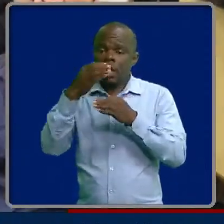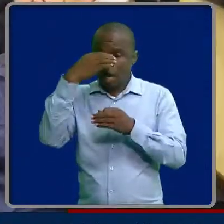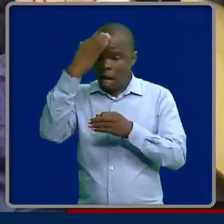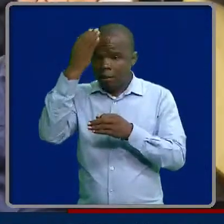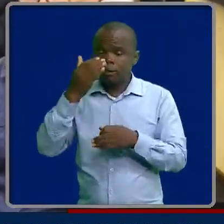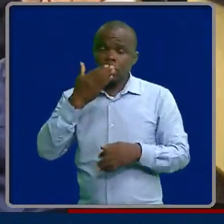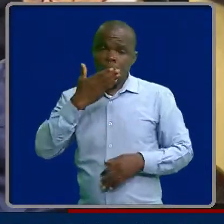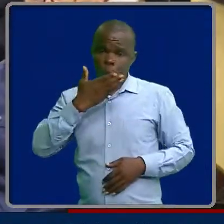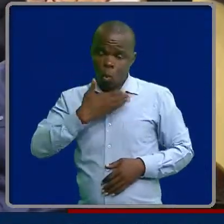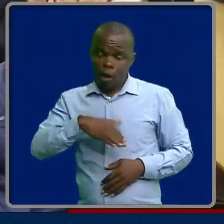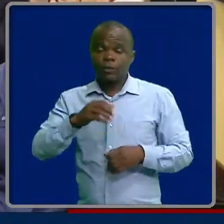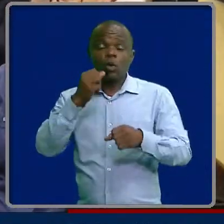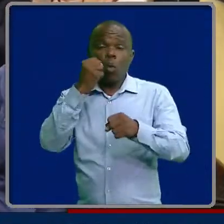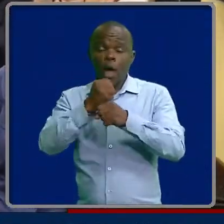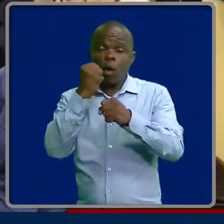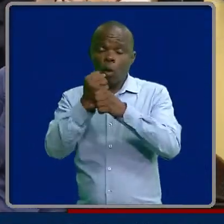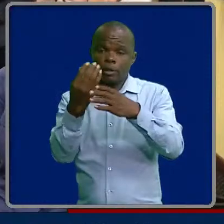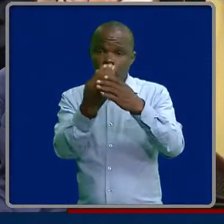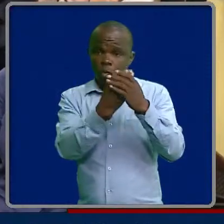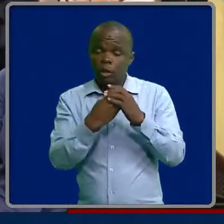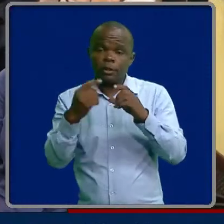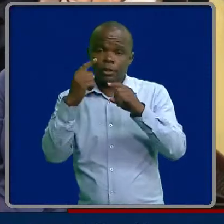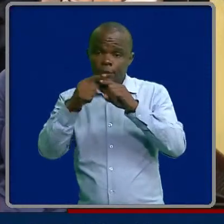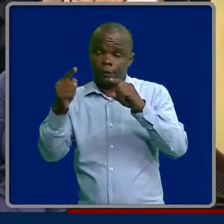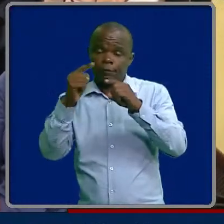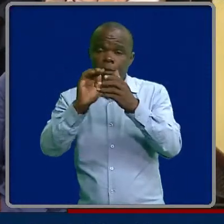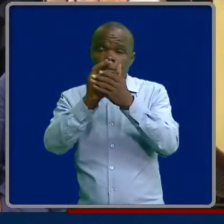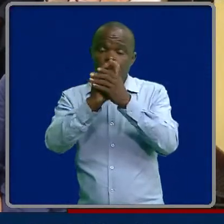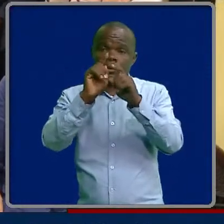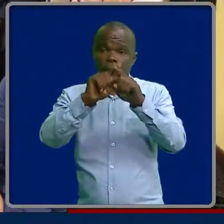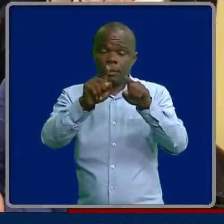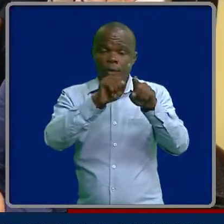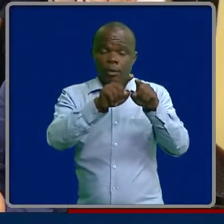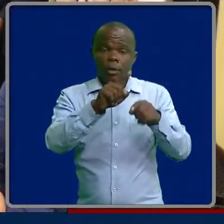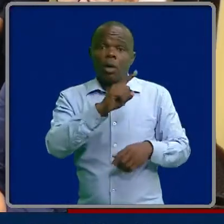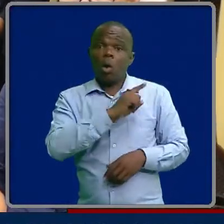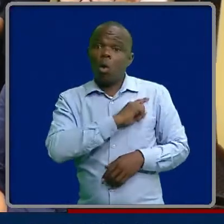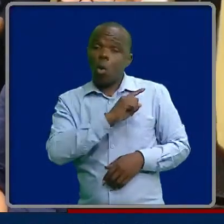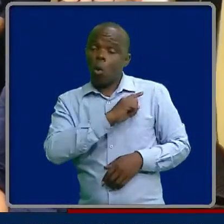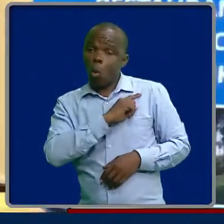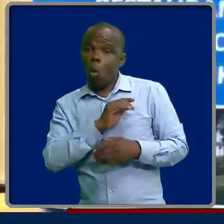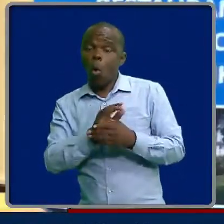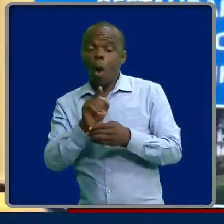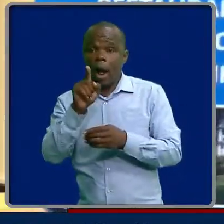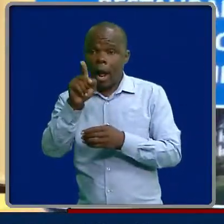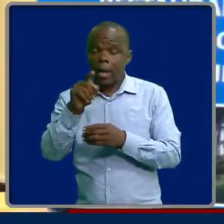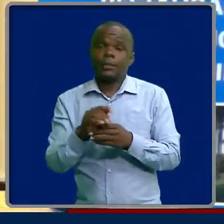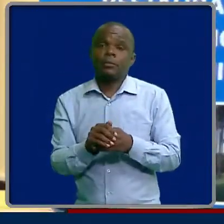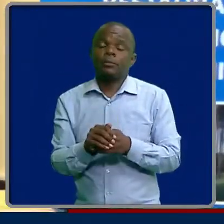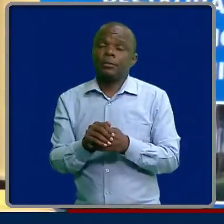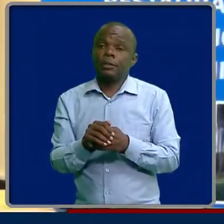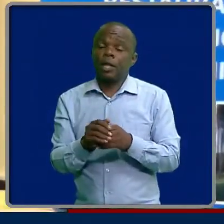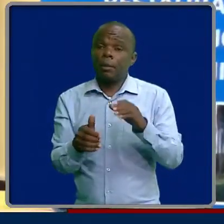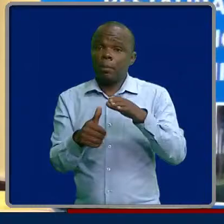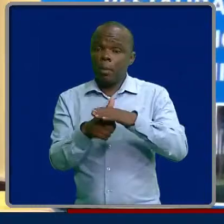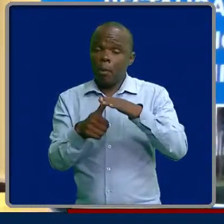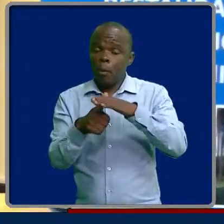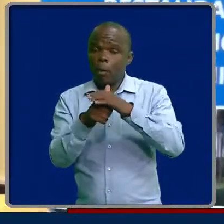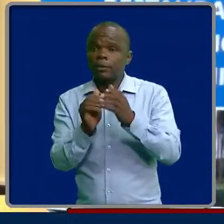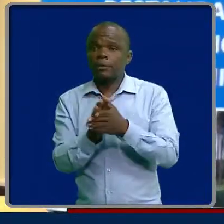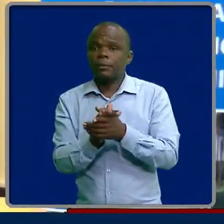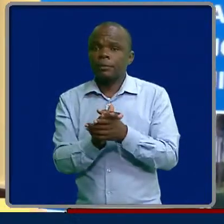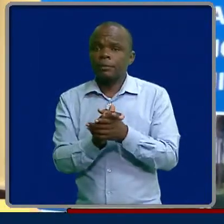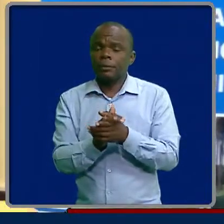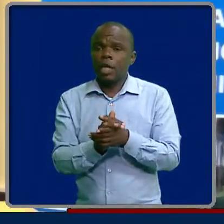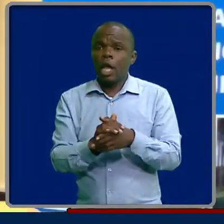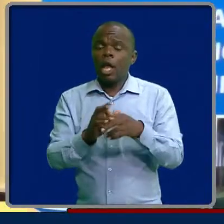private companies to improve the tourism industry in the country as it contributes a good percentage towards the country's GDP. Integrating all of this with responsible tourism,